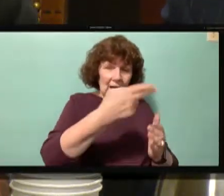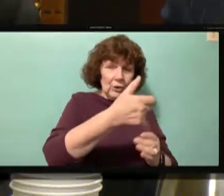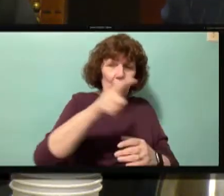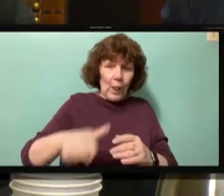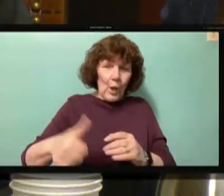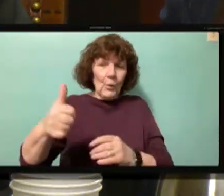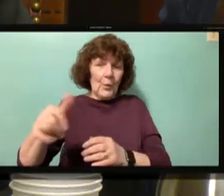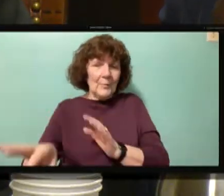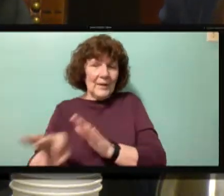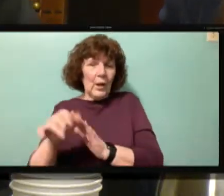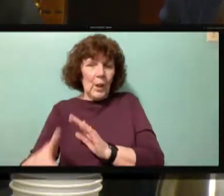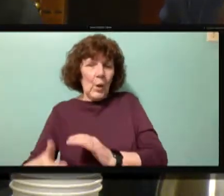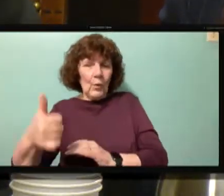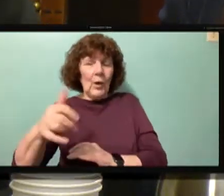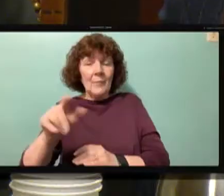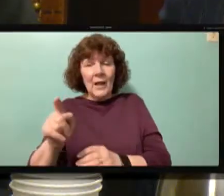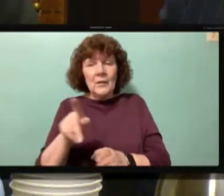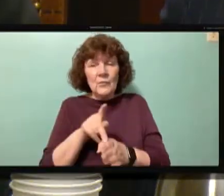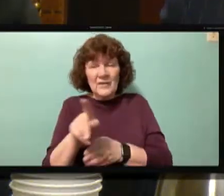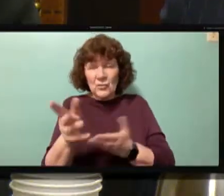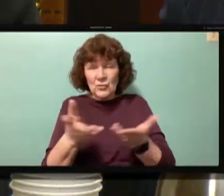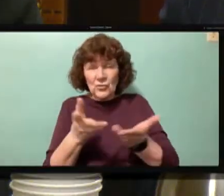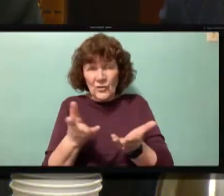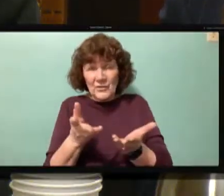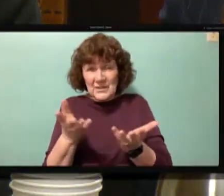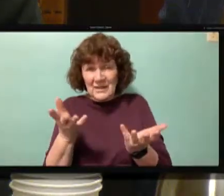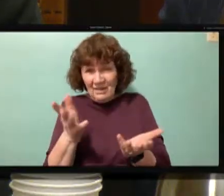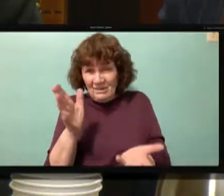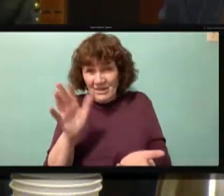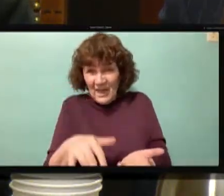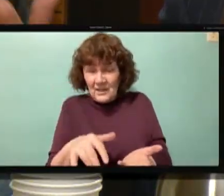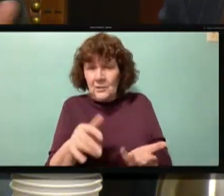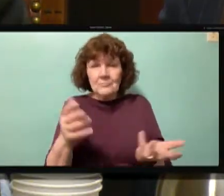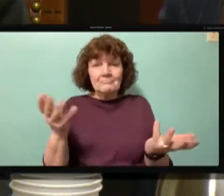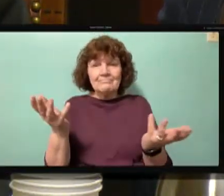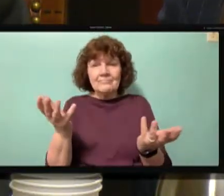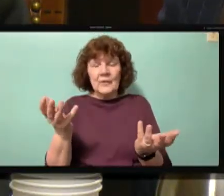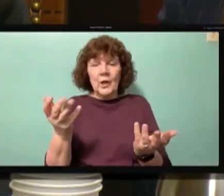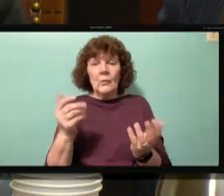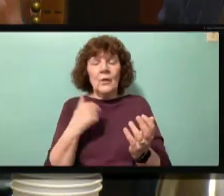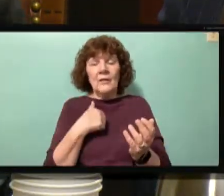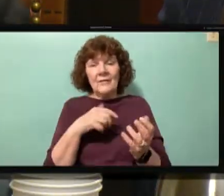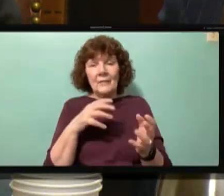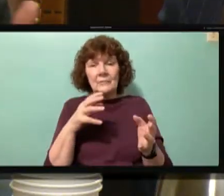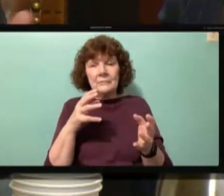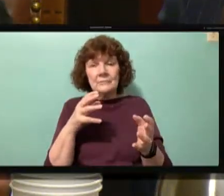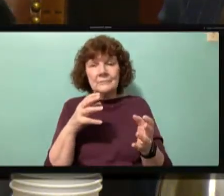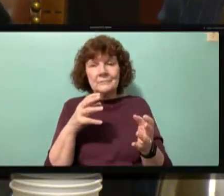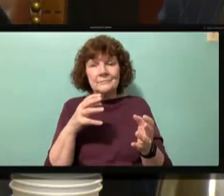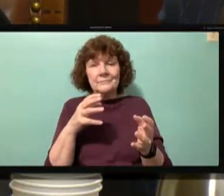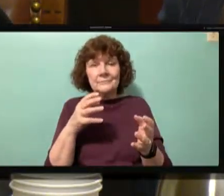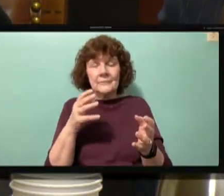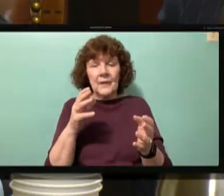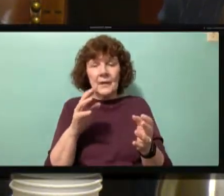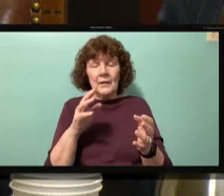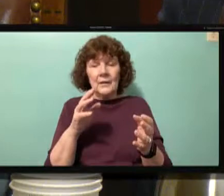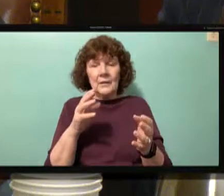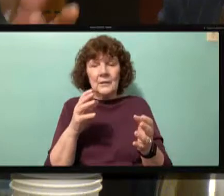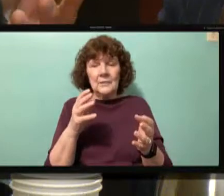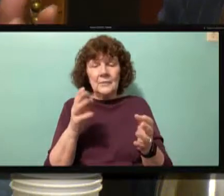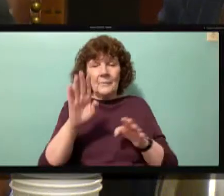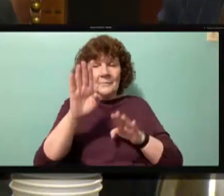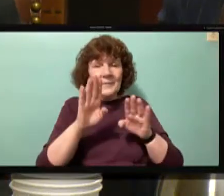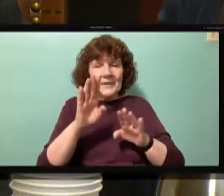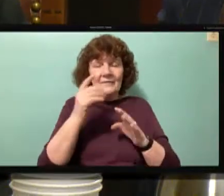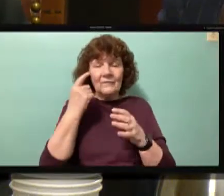a professional service, well, very rarely when I'm taking bid or getting bids on a project around the house or